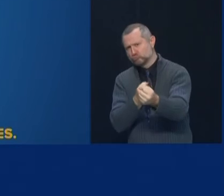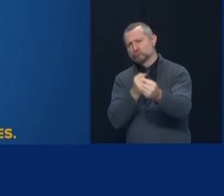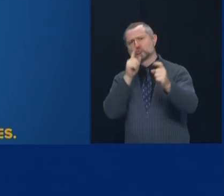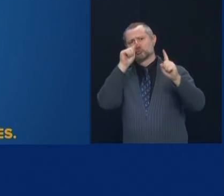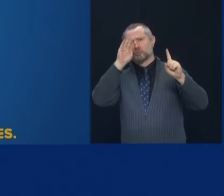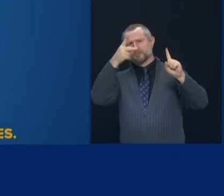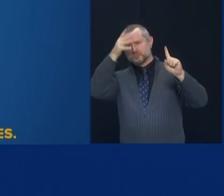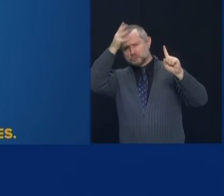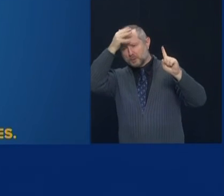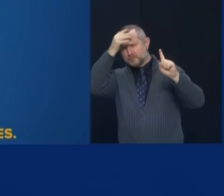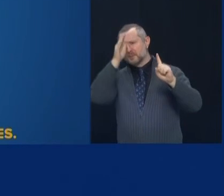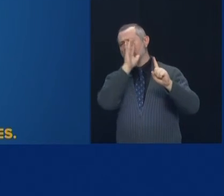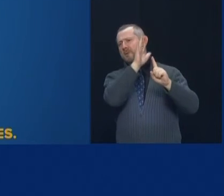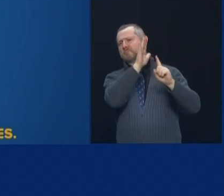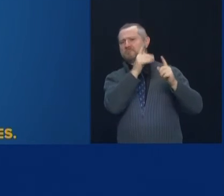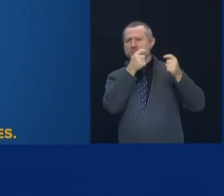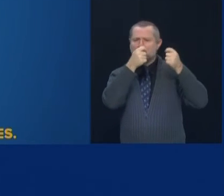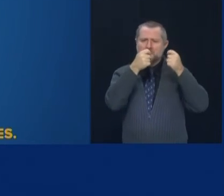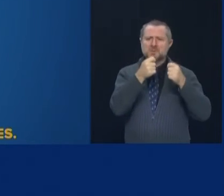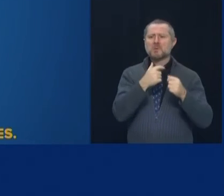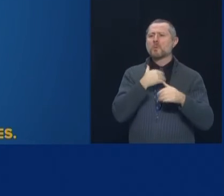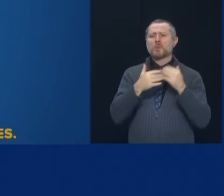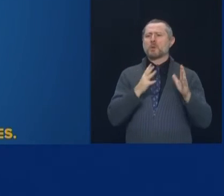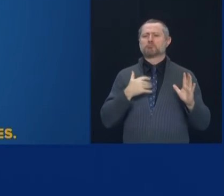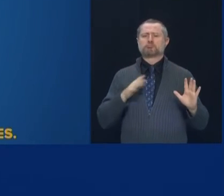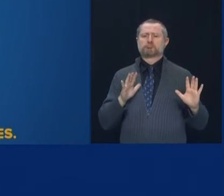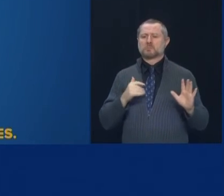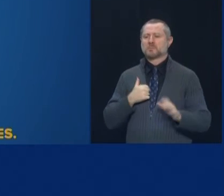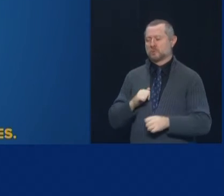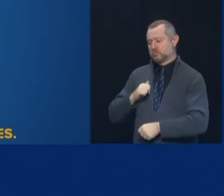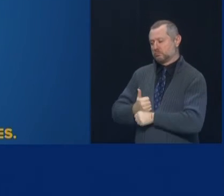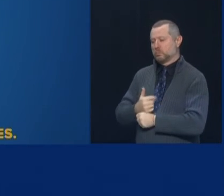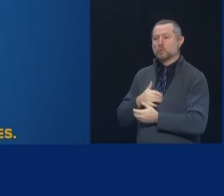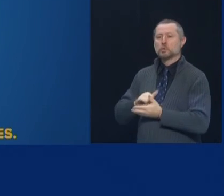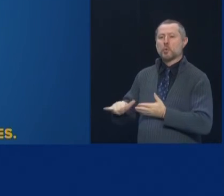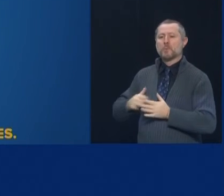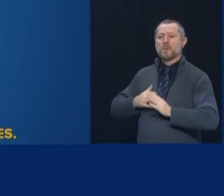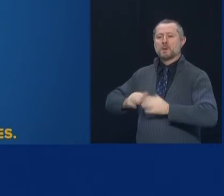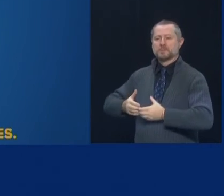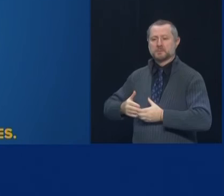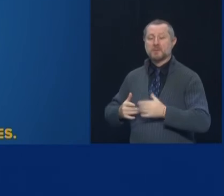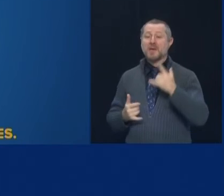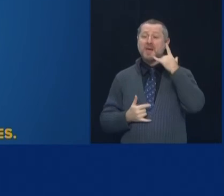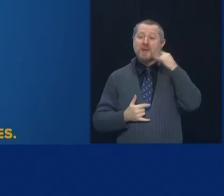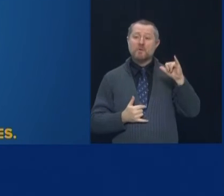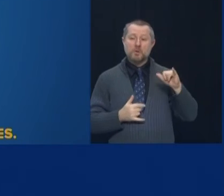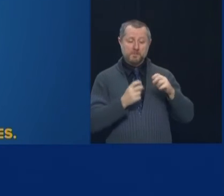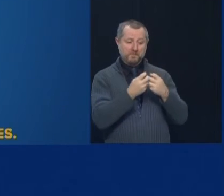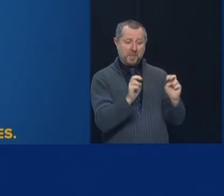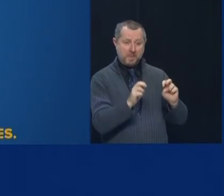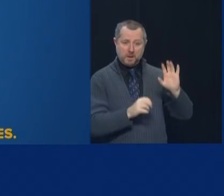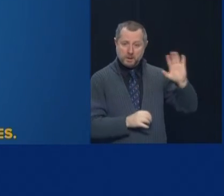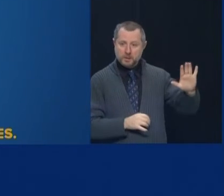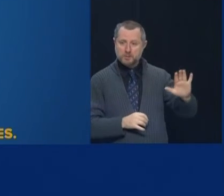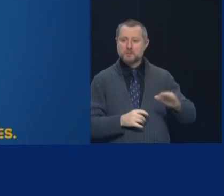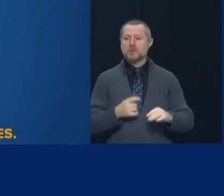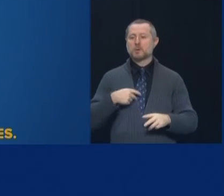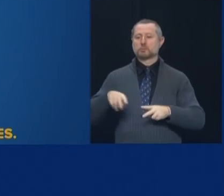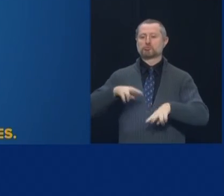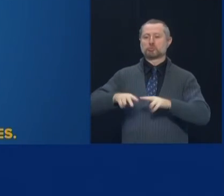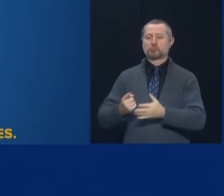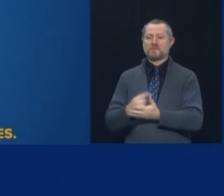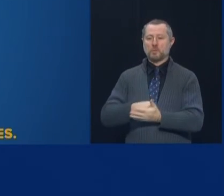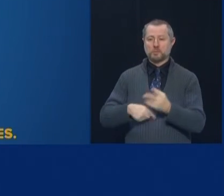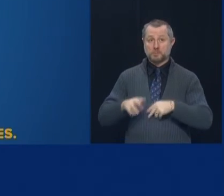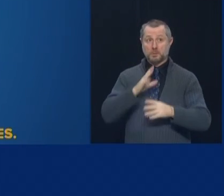New York panel, California panel, to review the approval to help